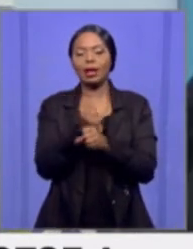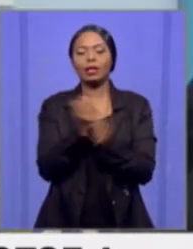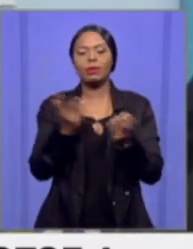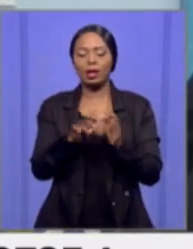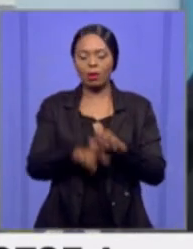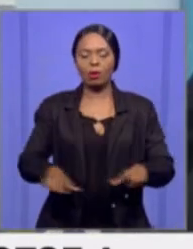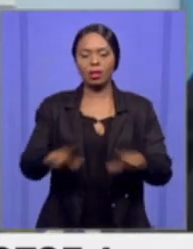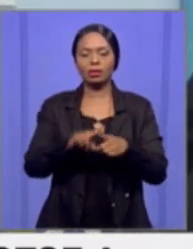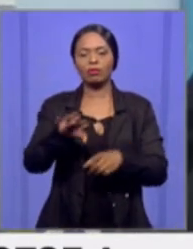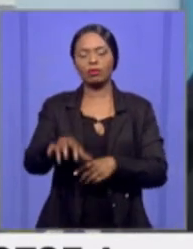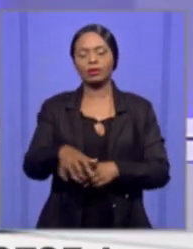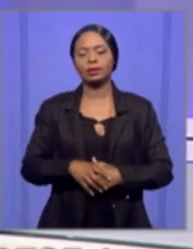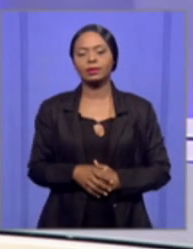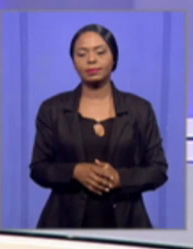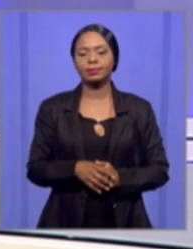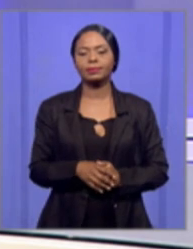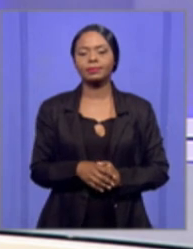province.